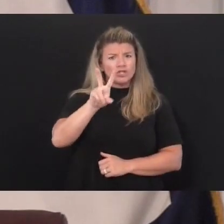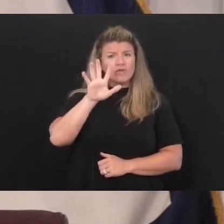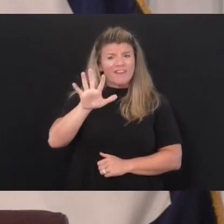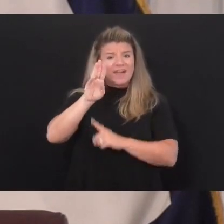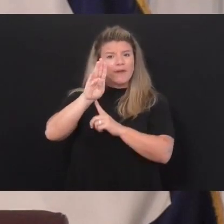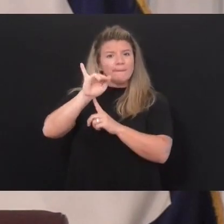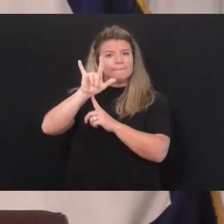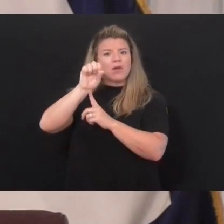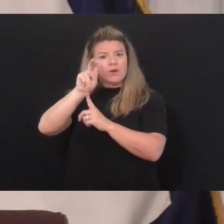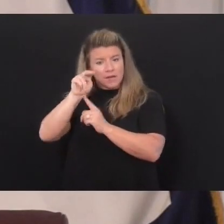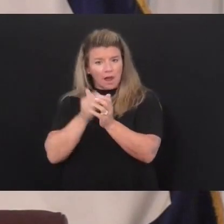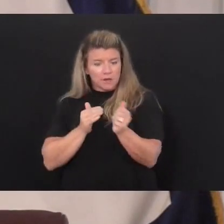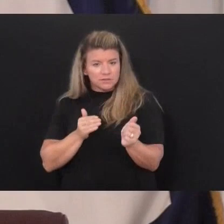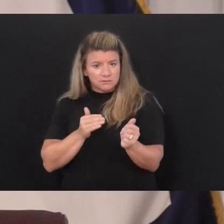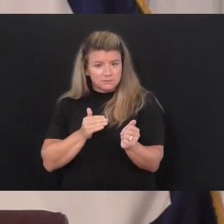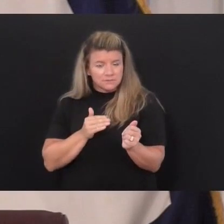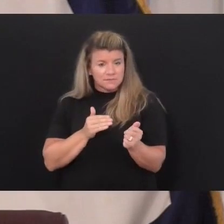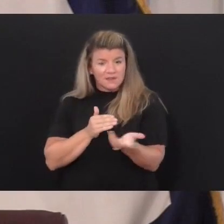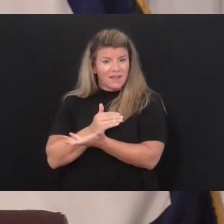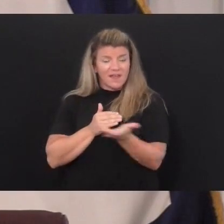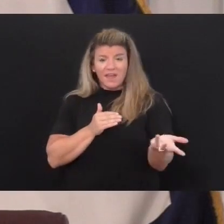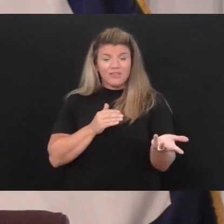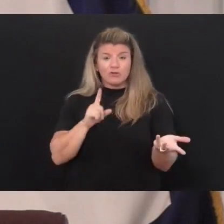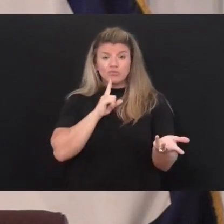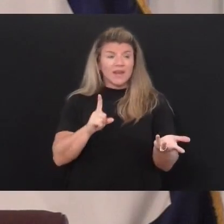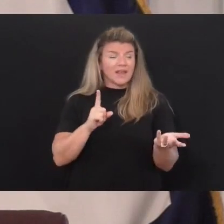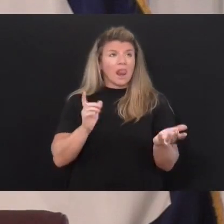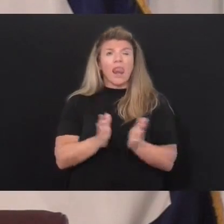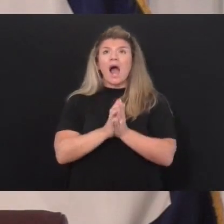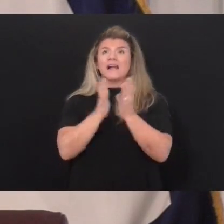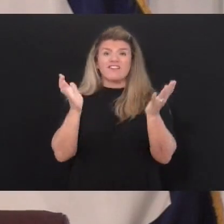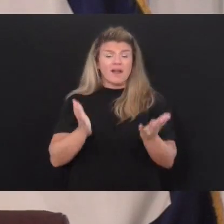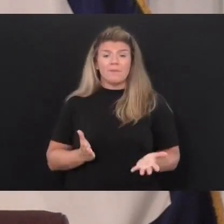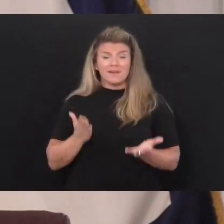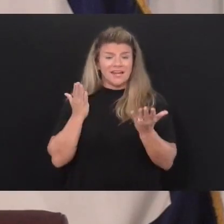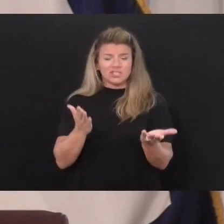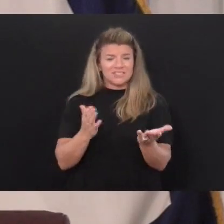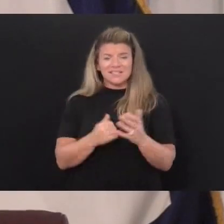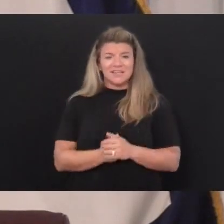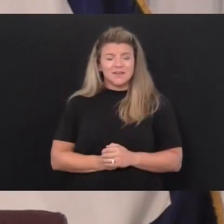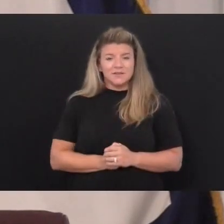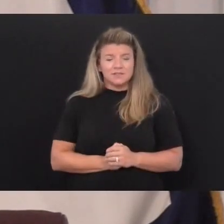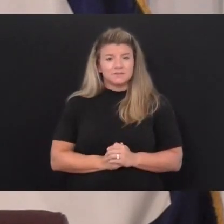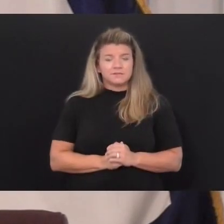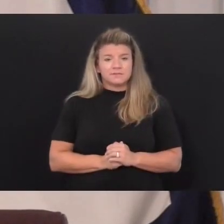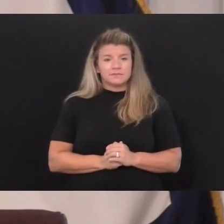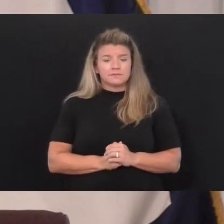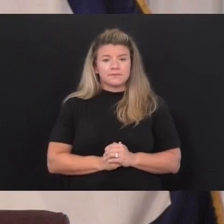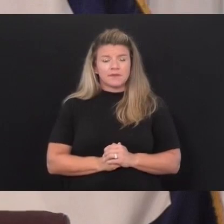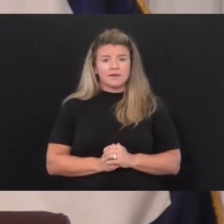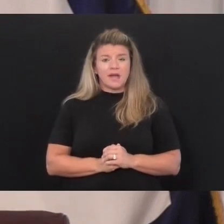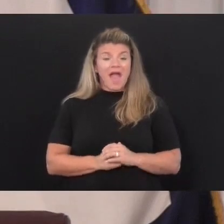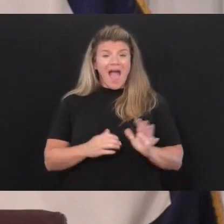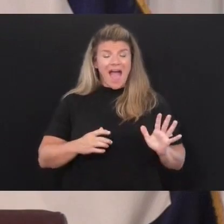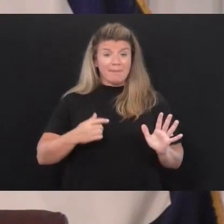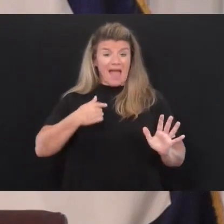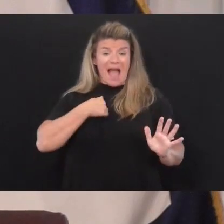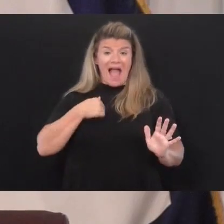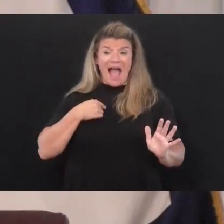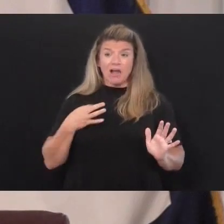effort on behalf of the Guard, DHHR, and our local health partners to get those test lanes running